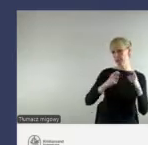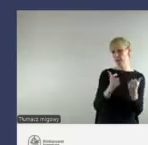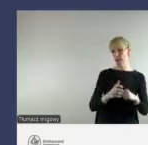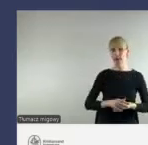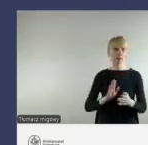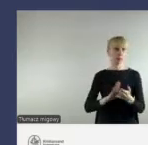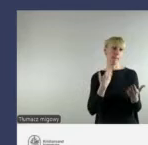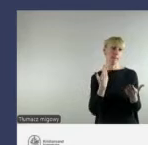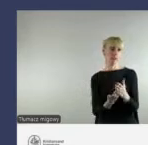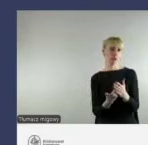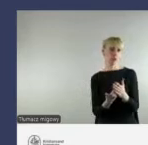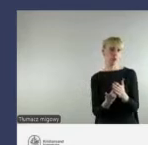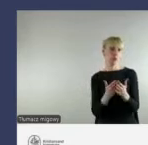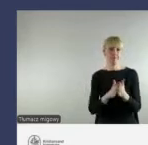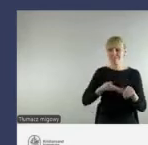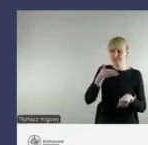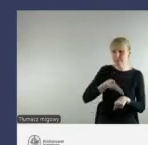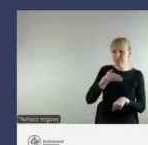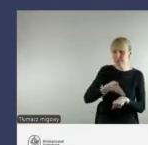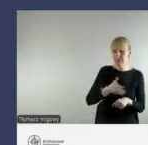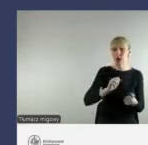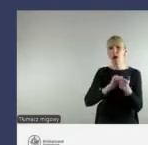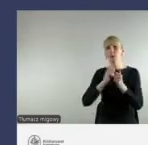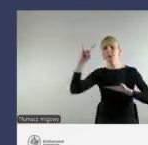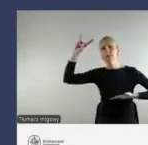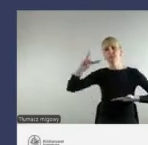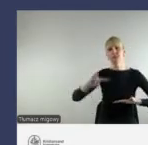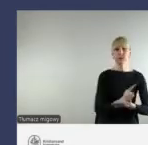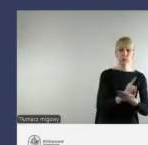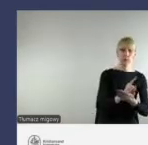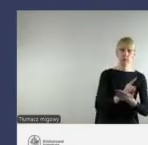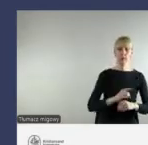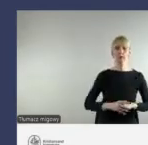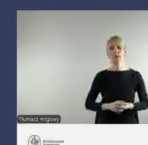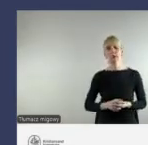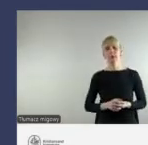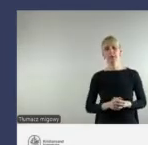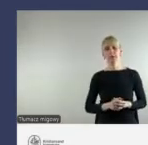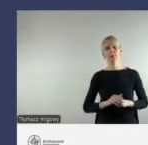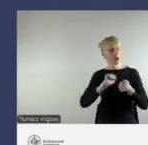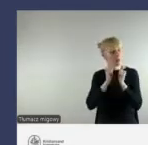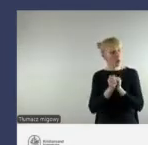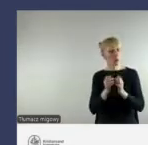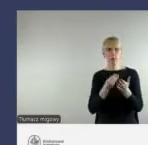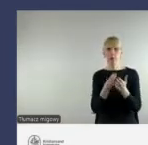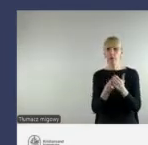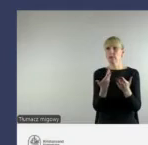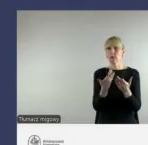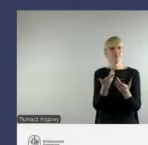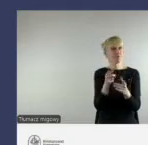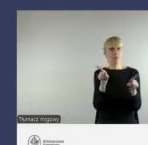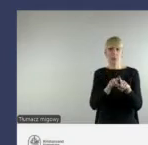ferry, an extensive outbreak of infection, and at last,